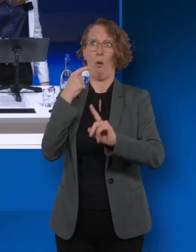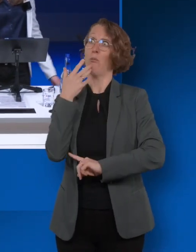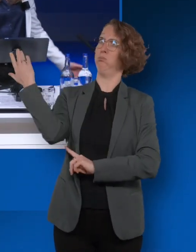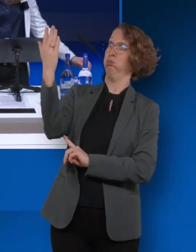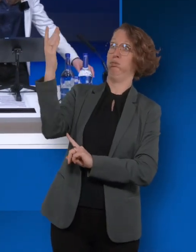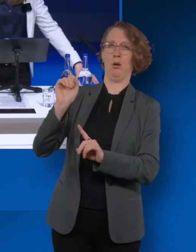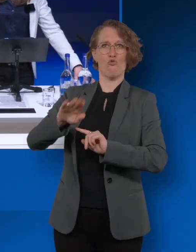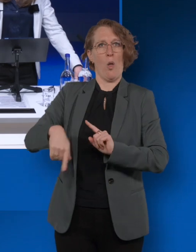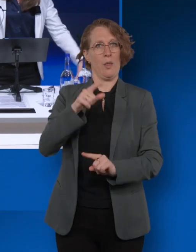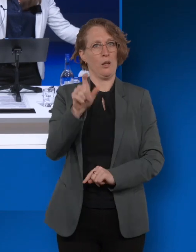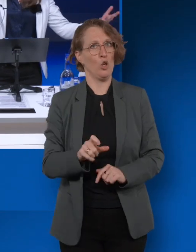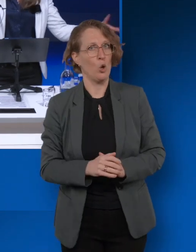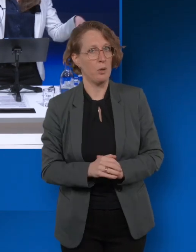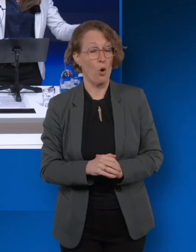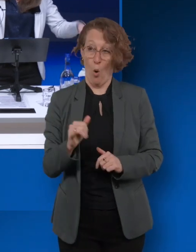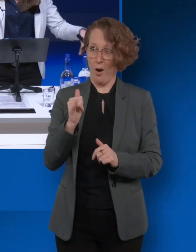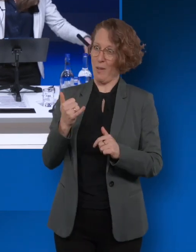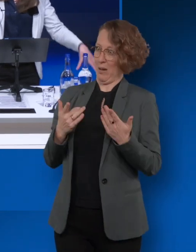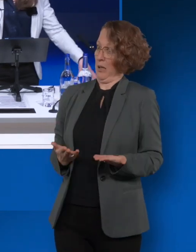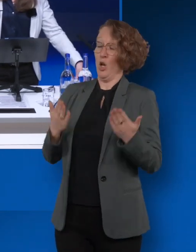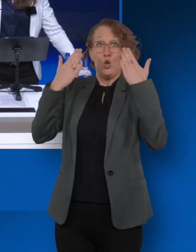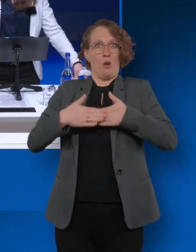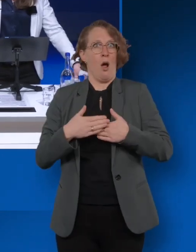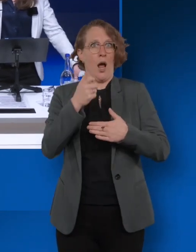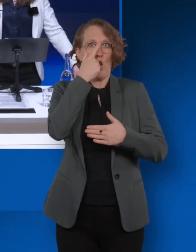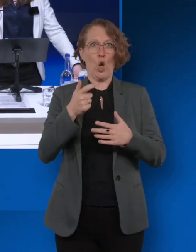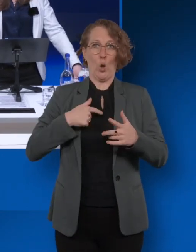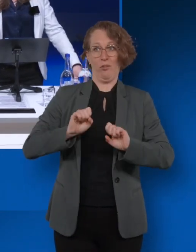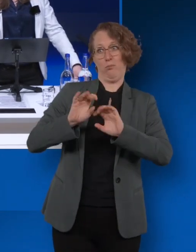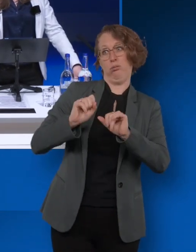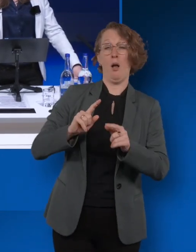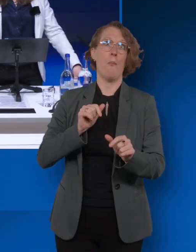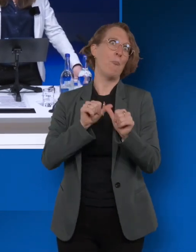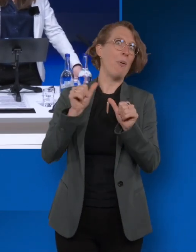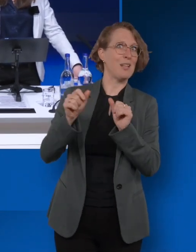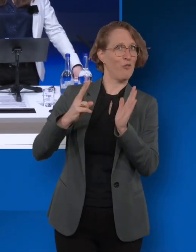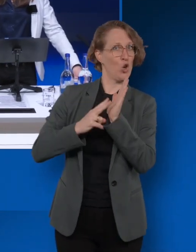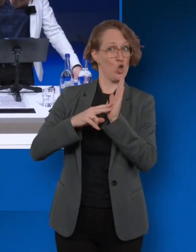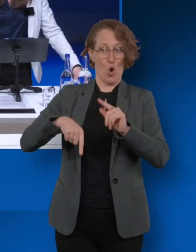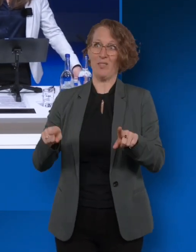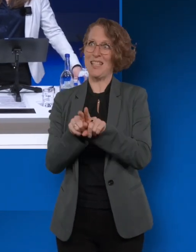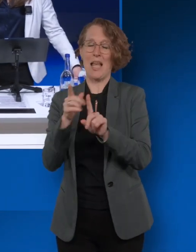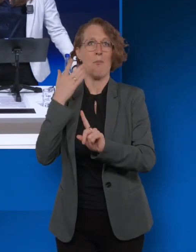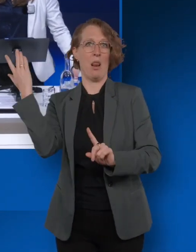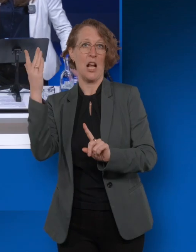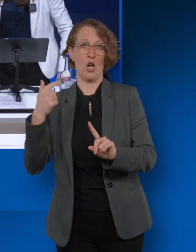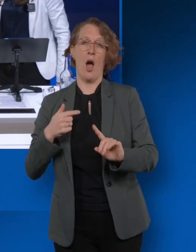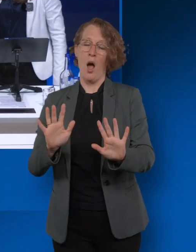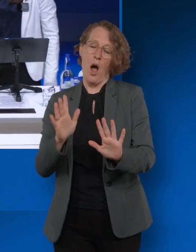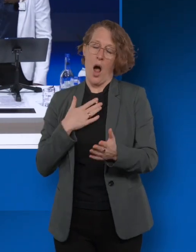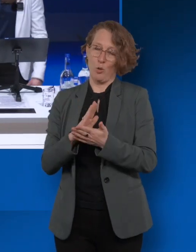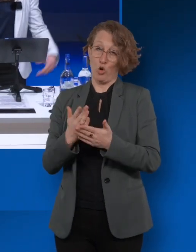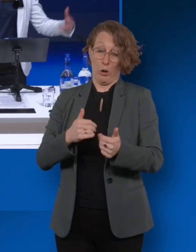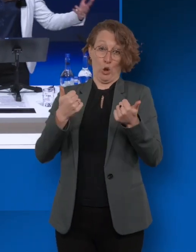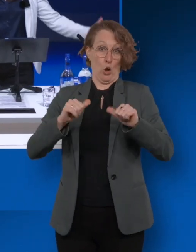And perhaps ChatGPT even tonight could have given you a much better version of this lecture. I'm not sure if it's a good